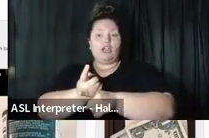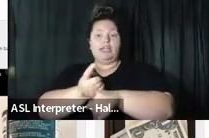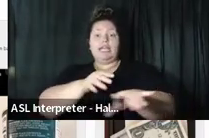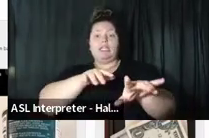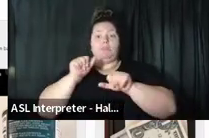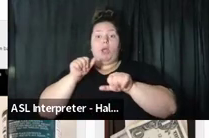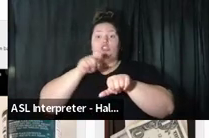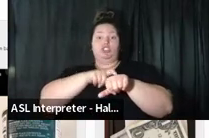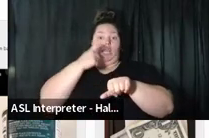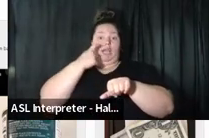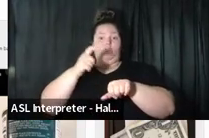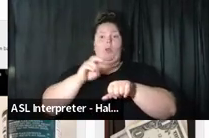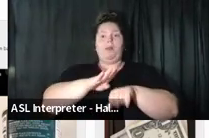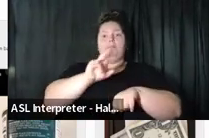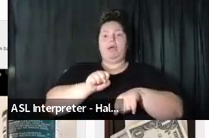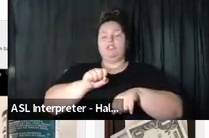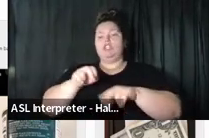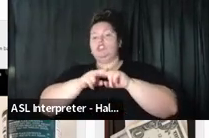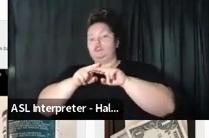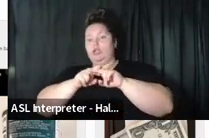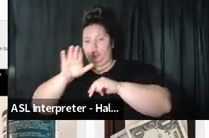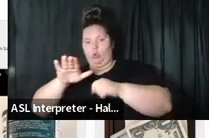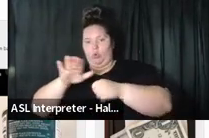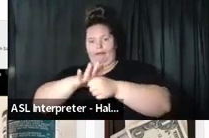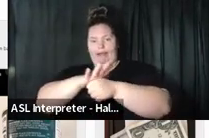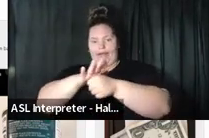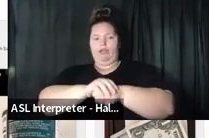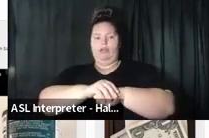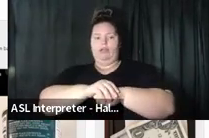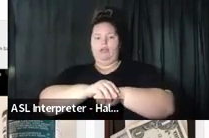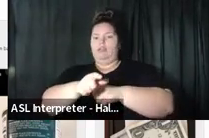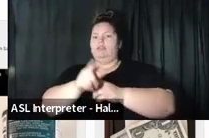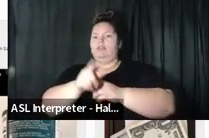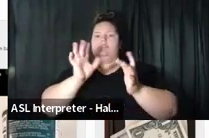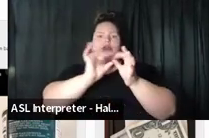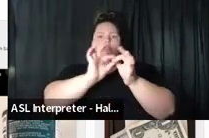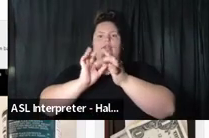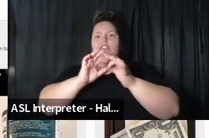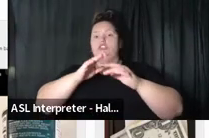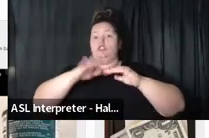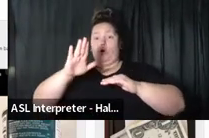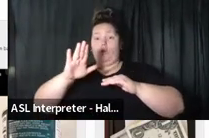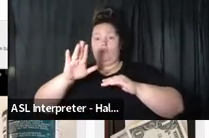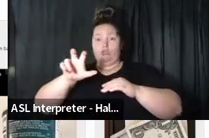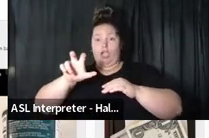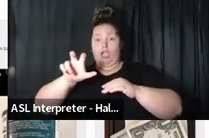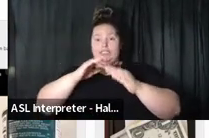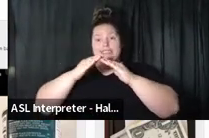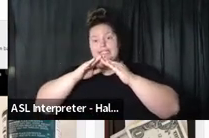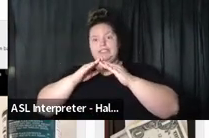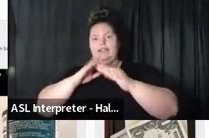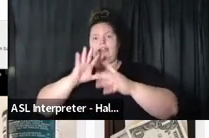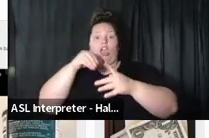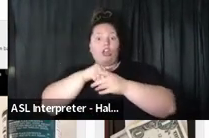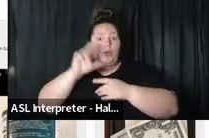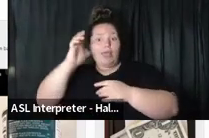and trains in your area. This is connected to over 300 cities, including the Lansing area. So it's really cool to be able to see